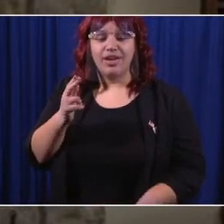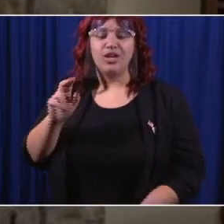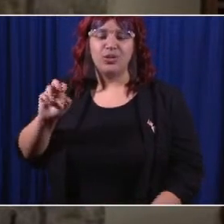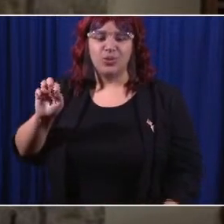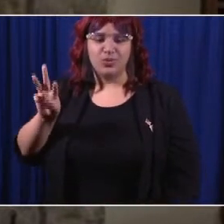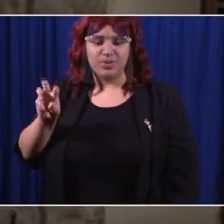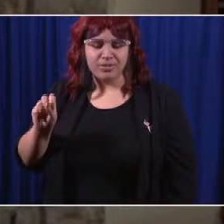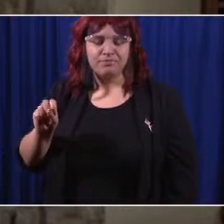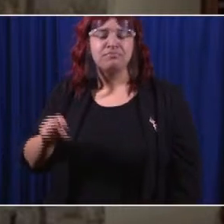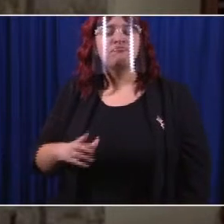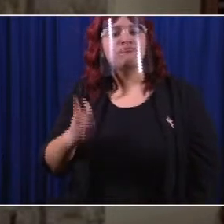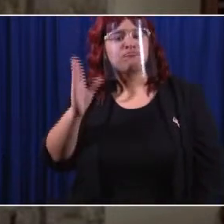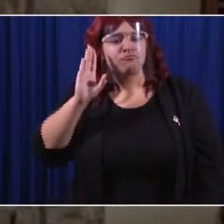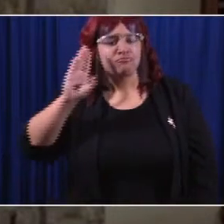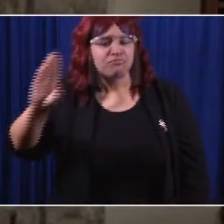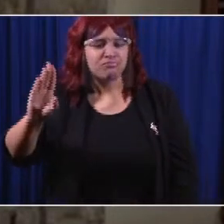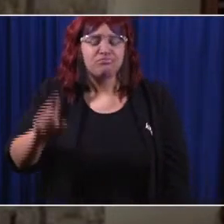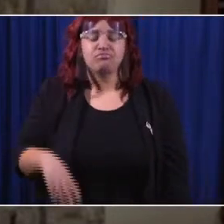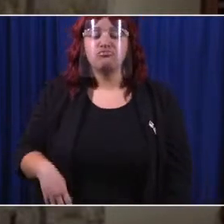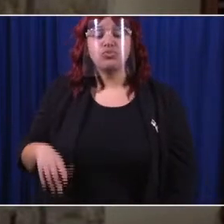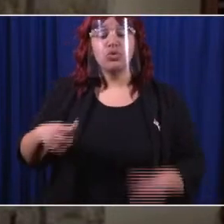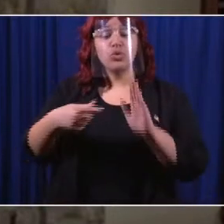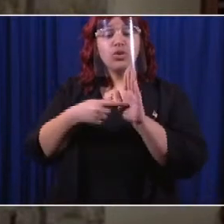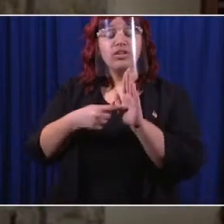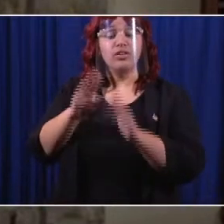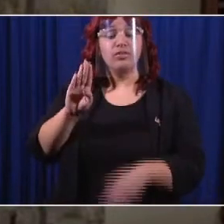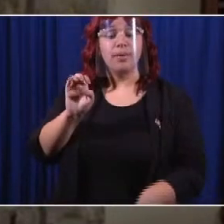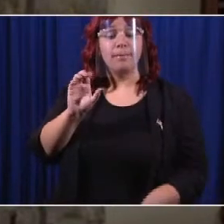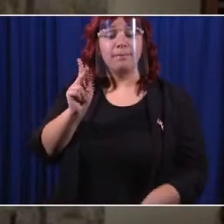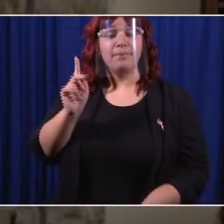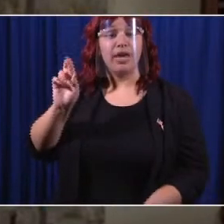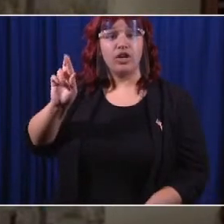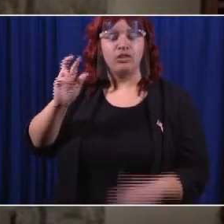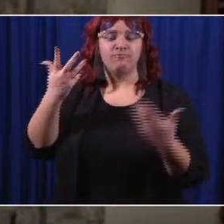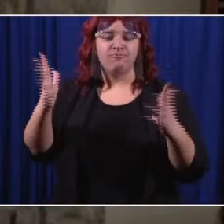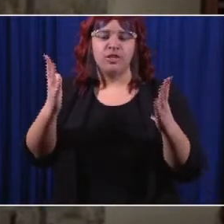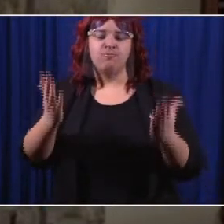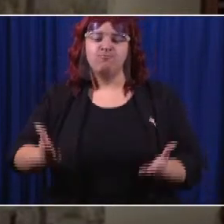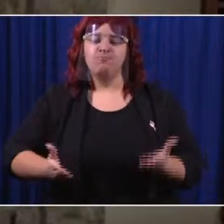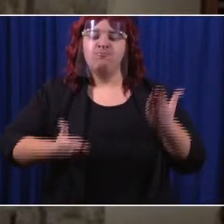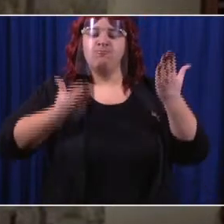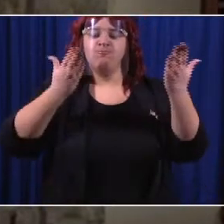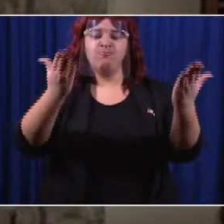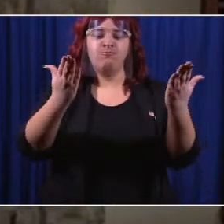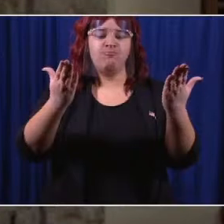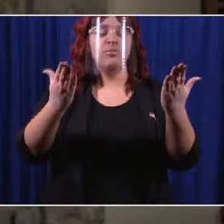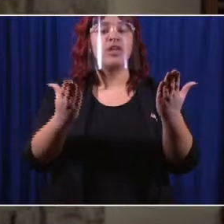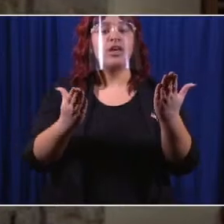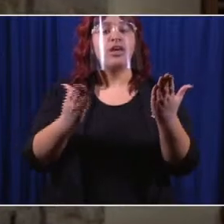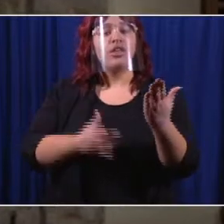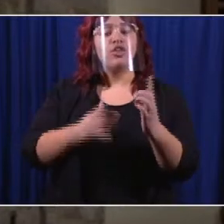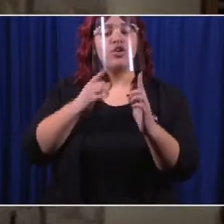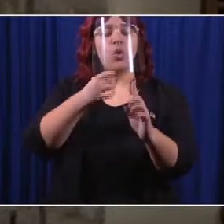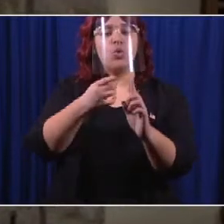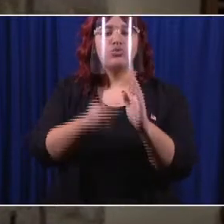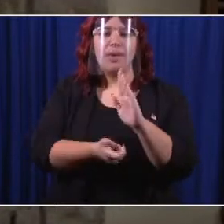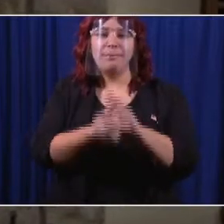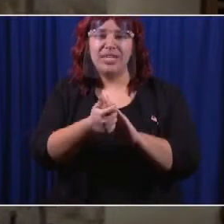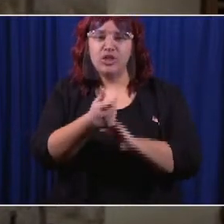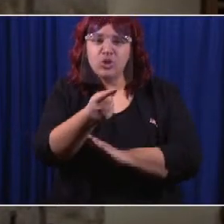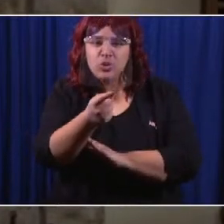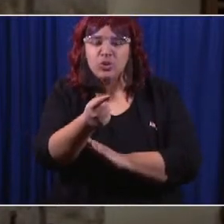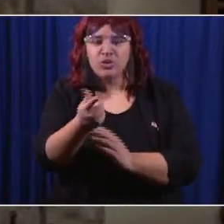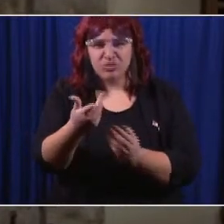few other House Republicans have introduced articles of impeachment against you. Can you just comment on? Yeah, I'd like for